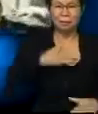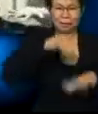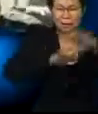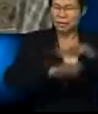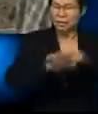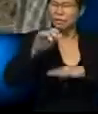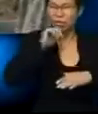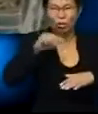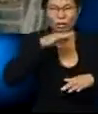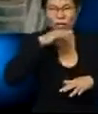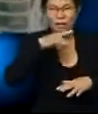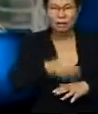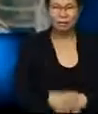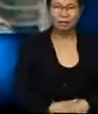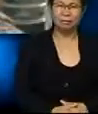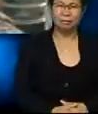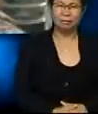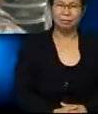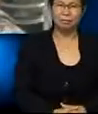My hands are not.